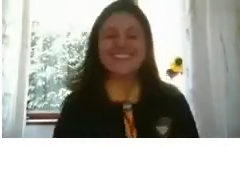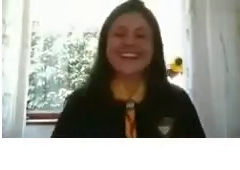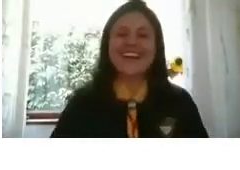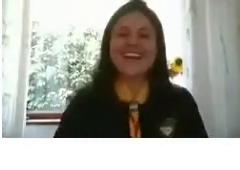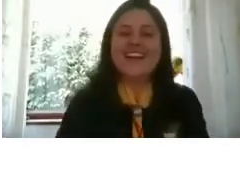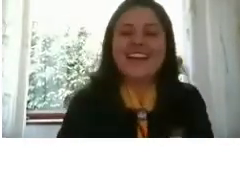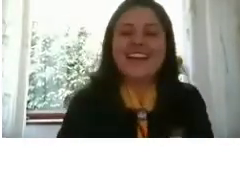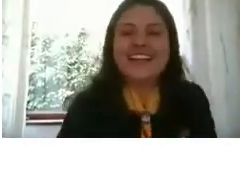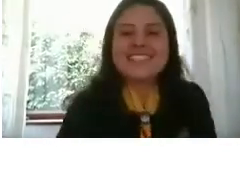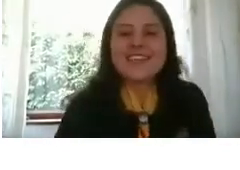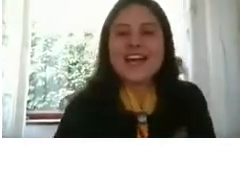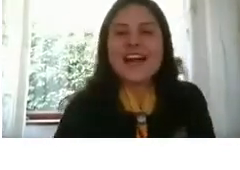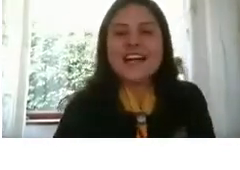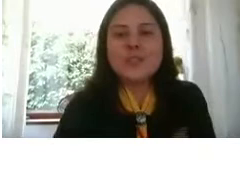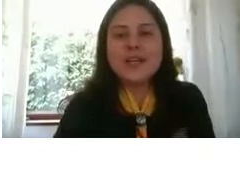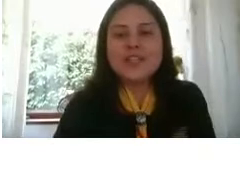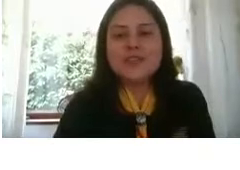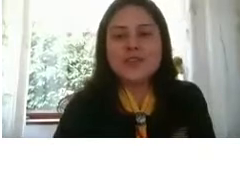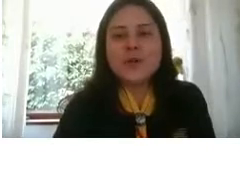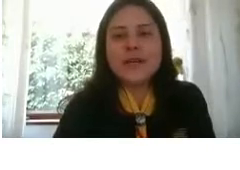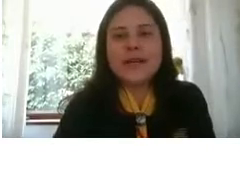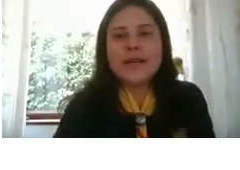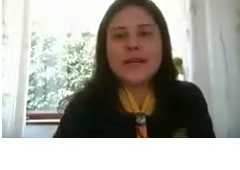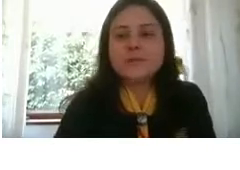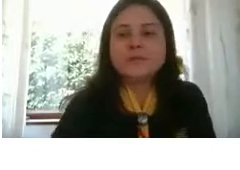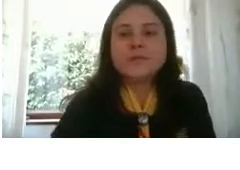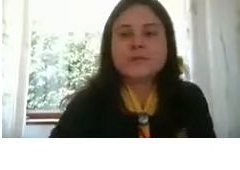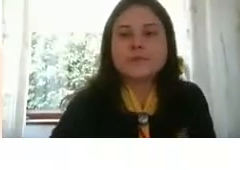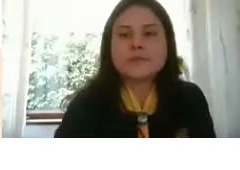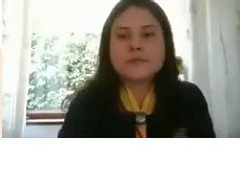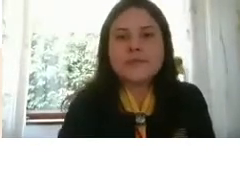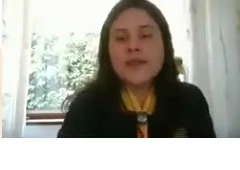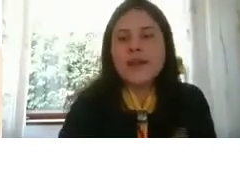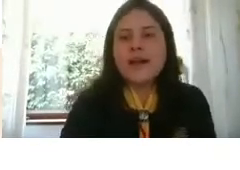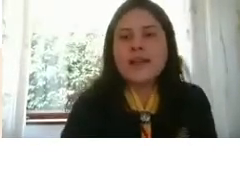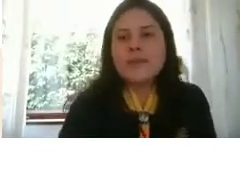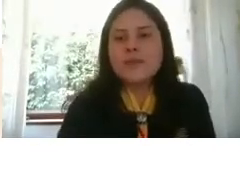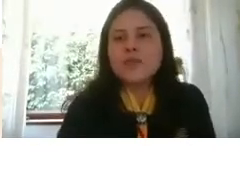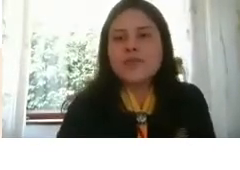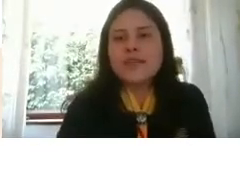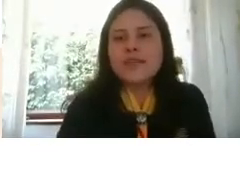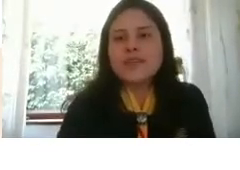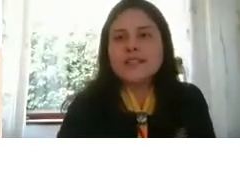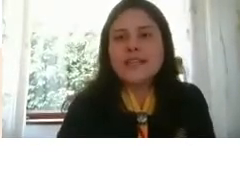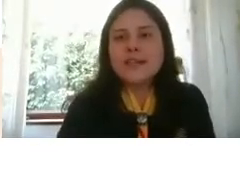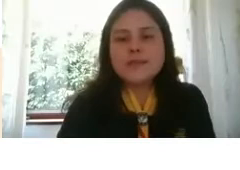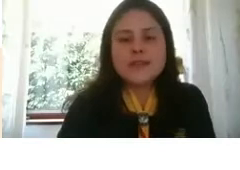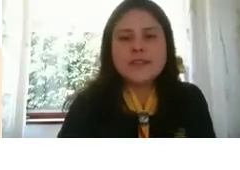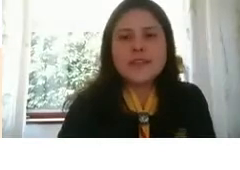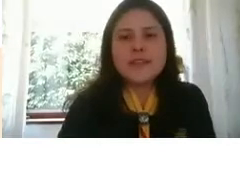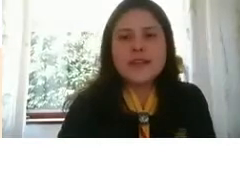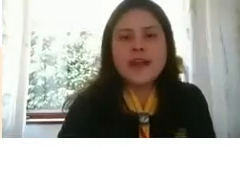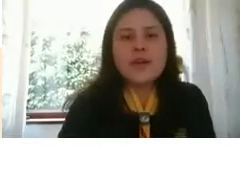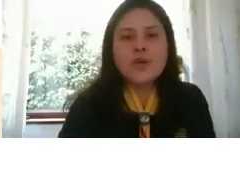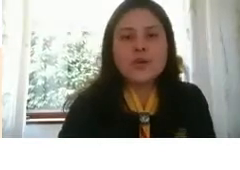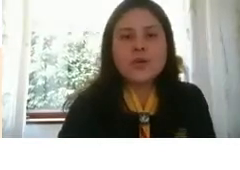Let's see. As part of your Let me move the screens here because I think they